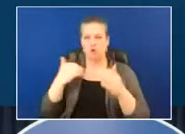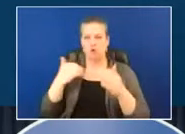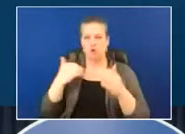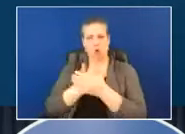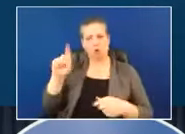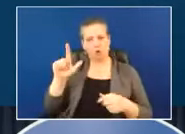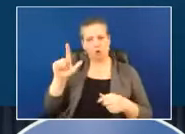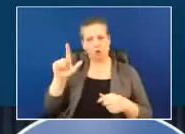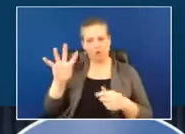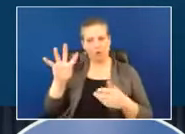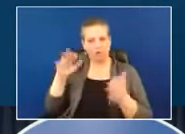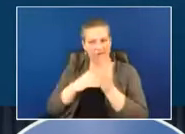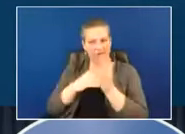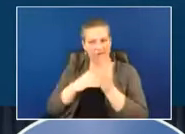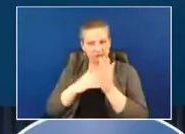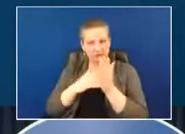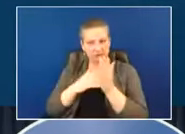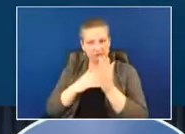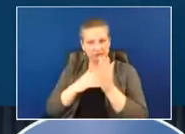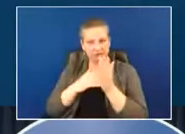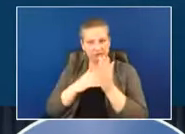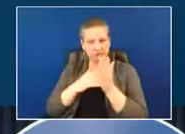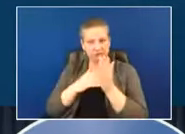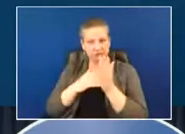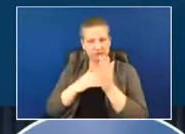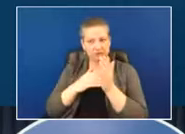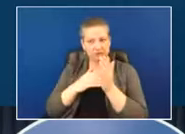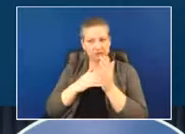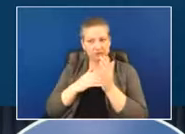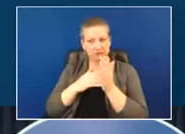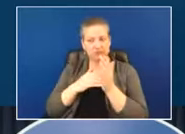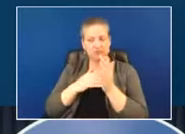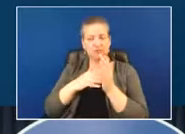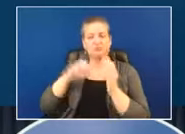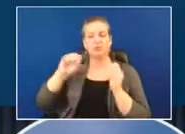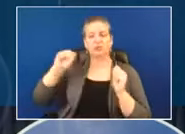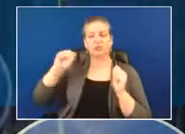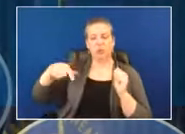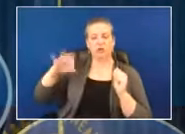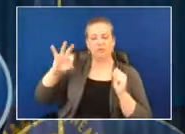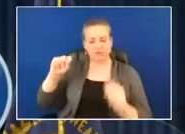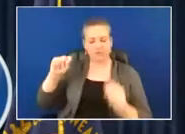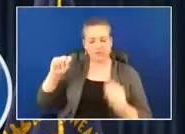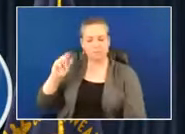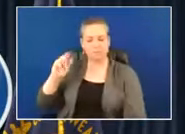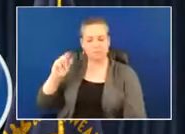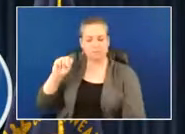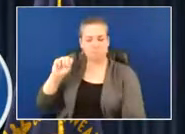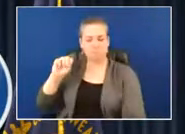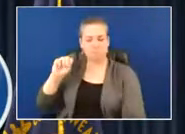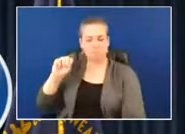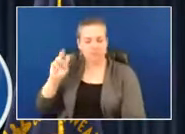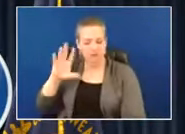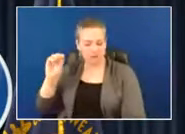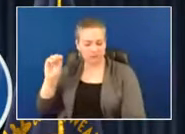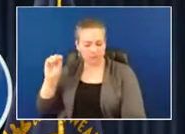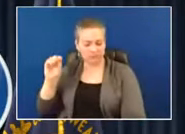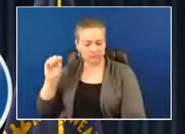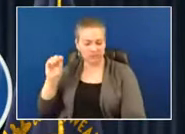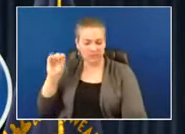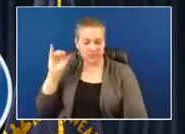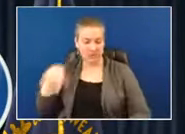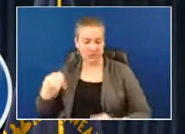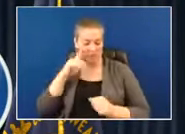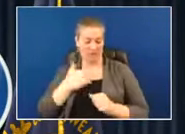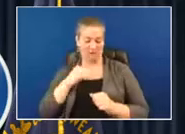County. The new location will allow G&J to run 12 routes daily and help facilitate 4.5 million cases of beverages across